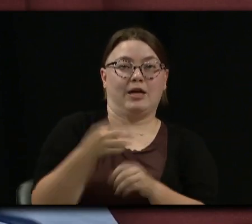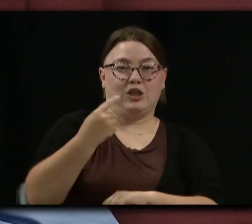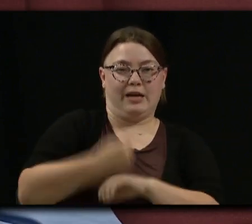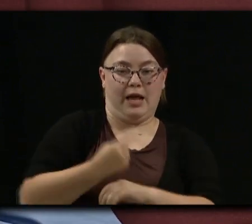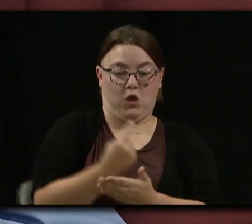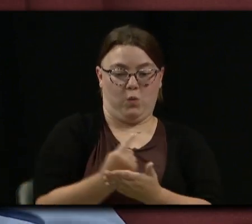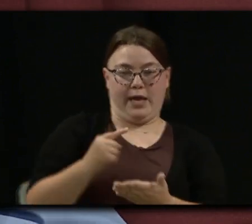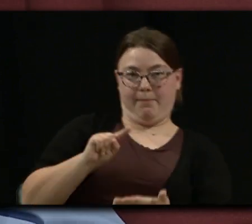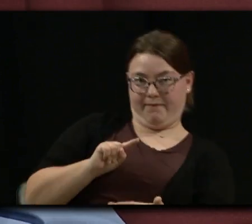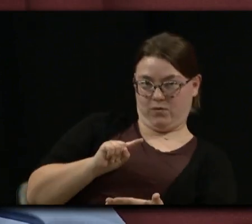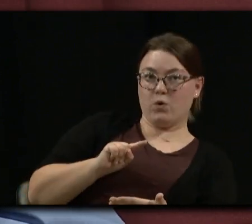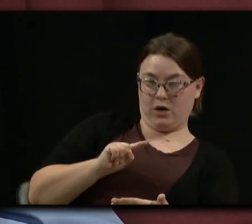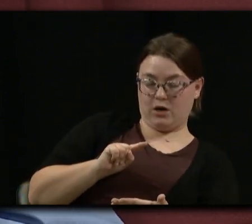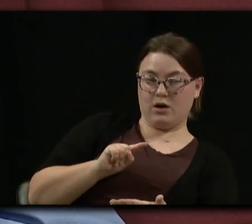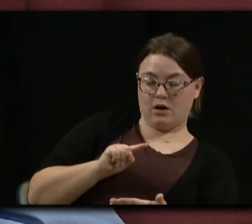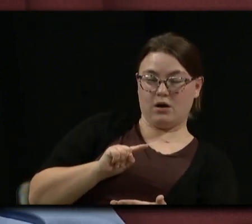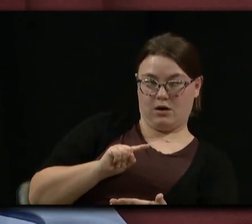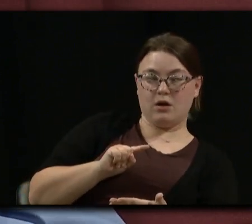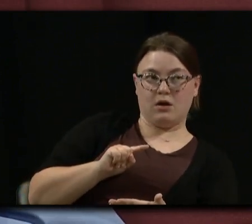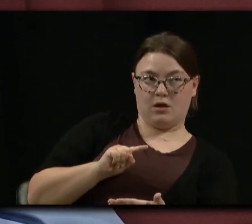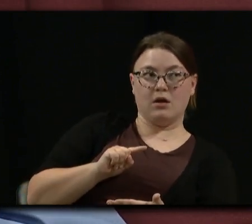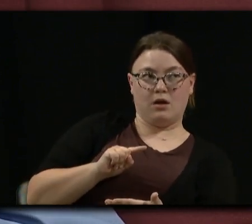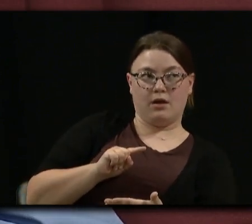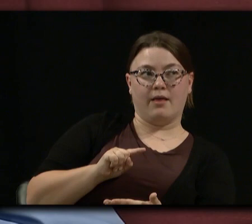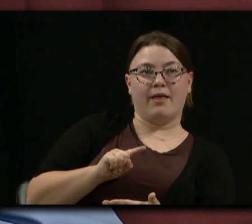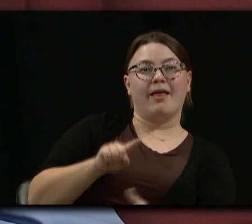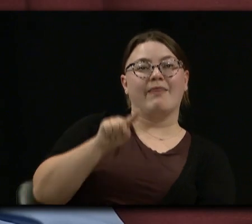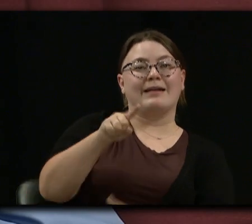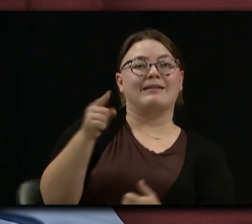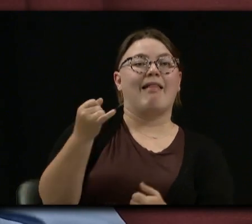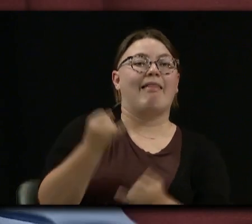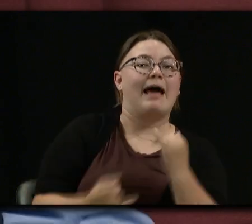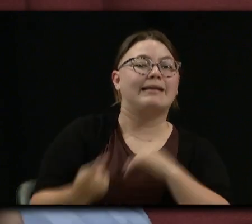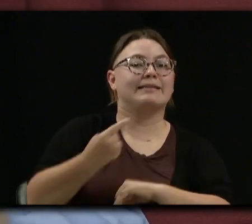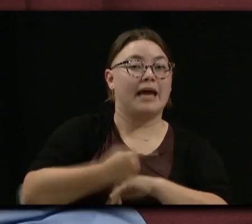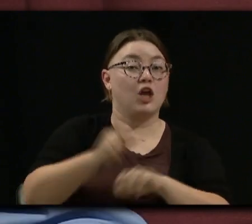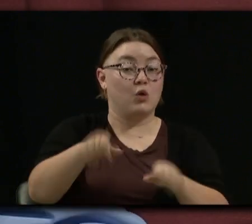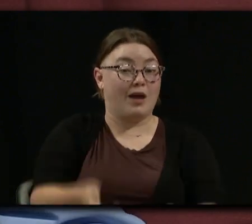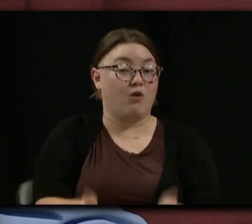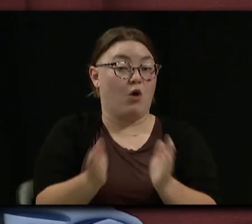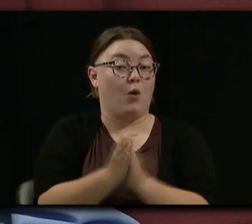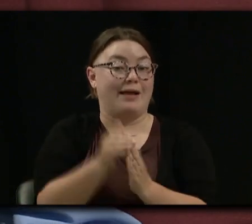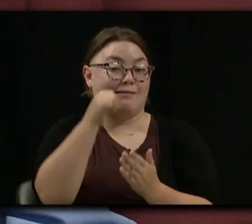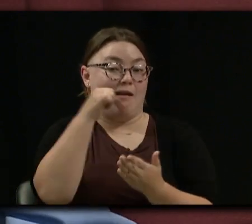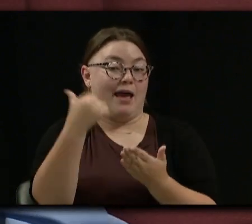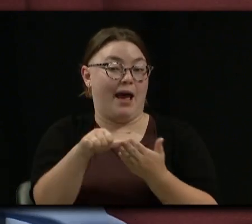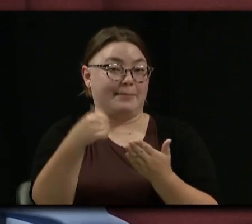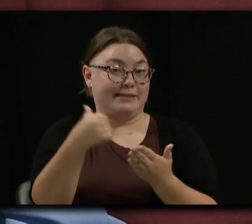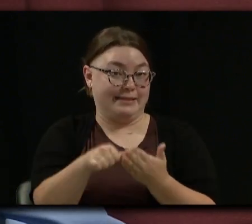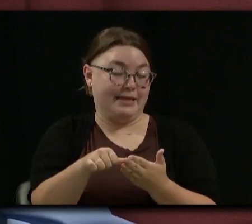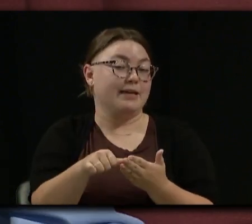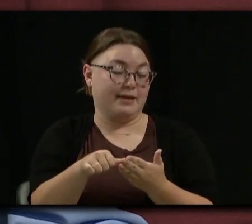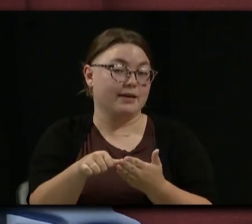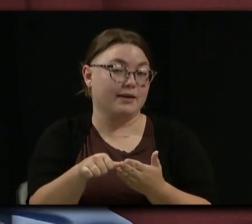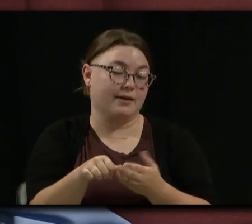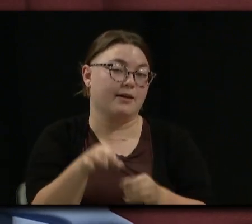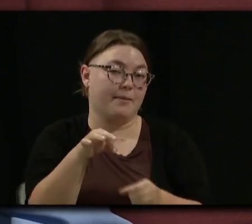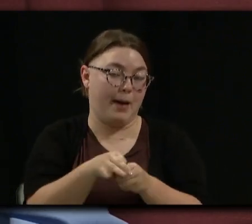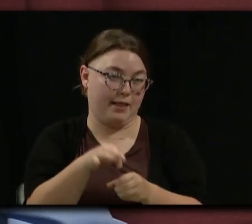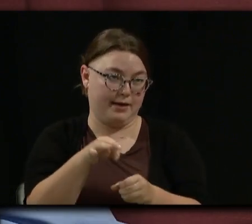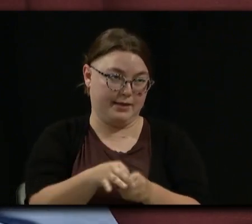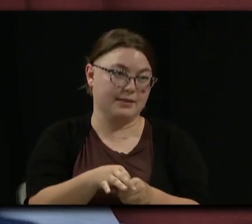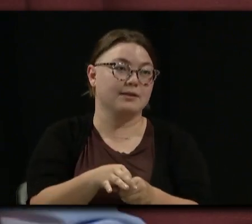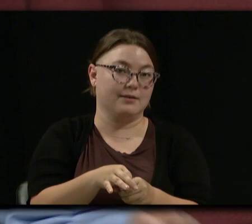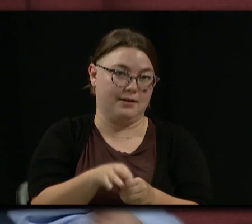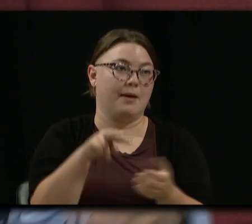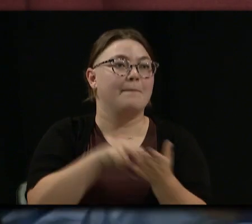can file or make a request for an absentee ballot. Okay, so that our office hours are open, so the voting